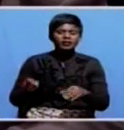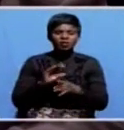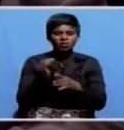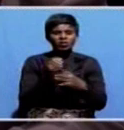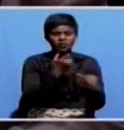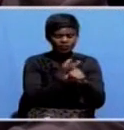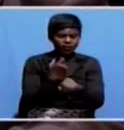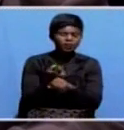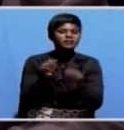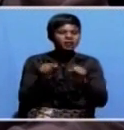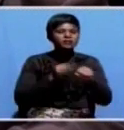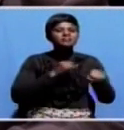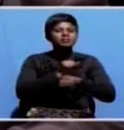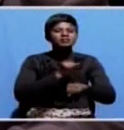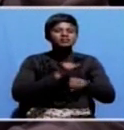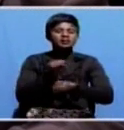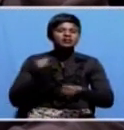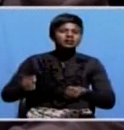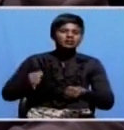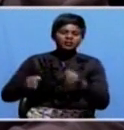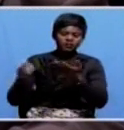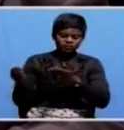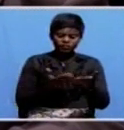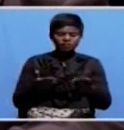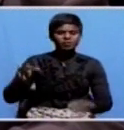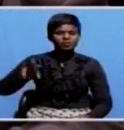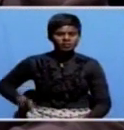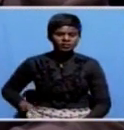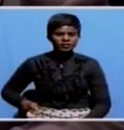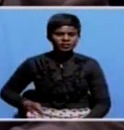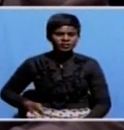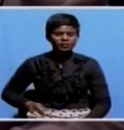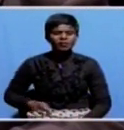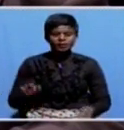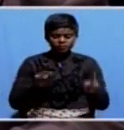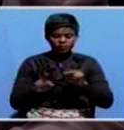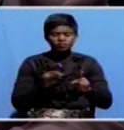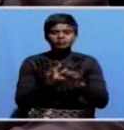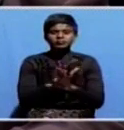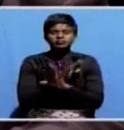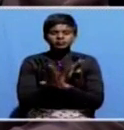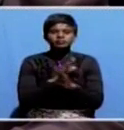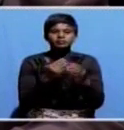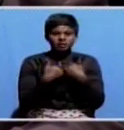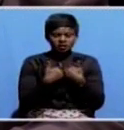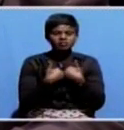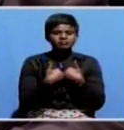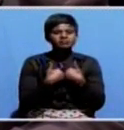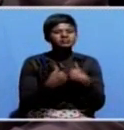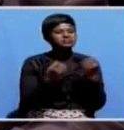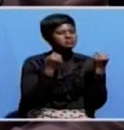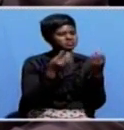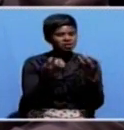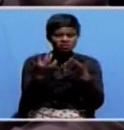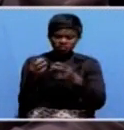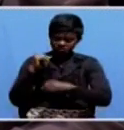to bring the benefits to the people of Zambia. he had to undergo so much